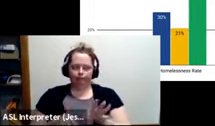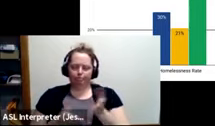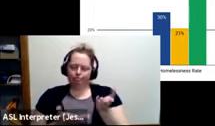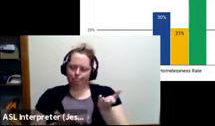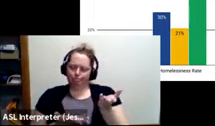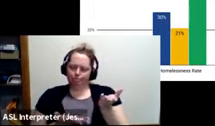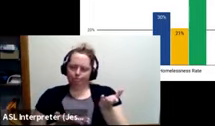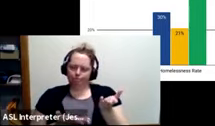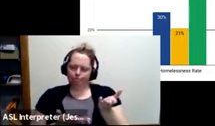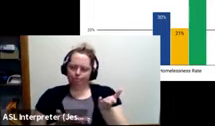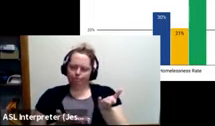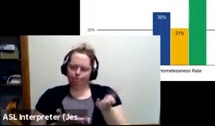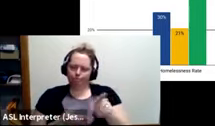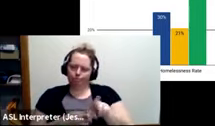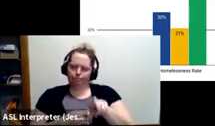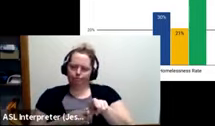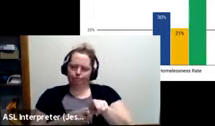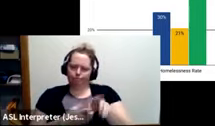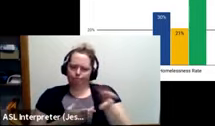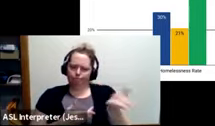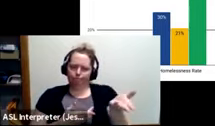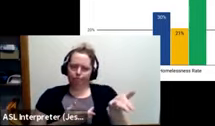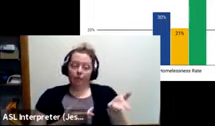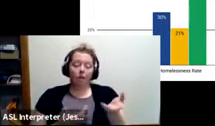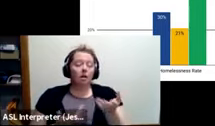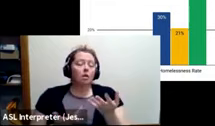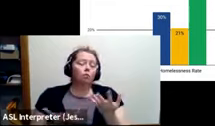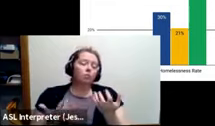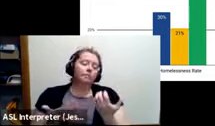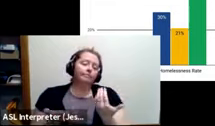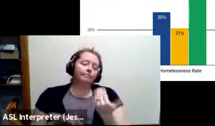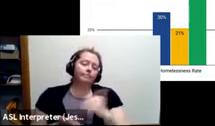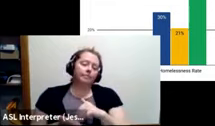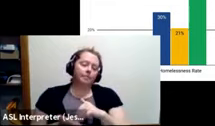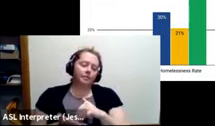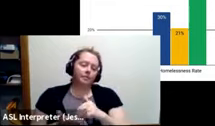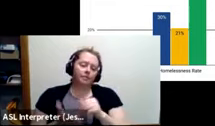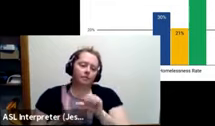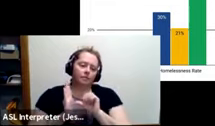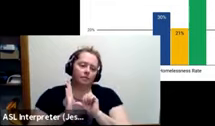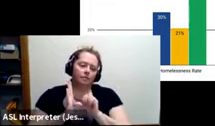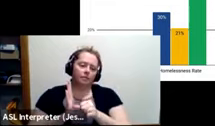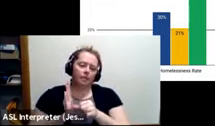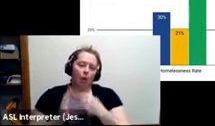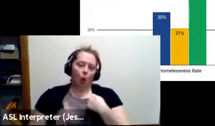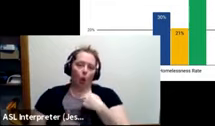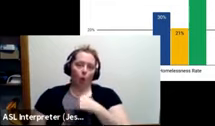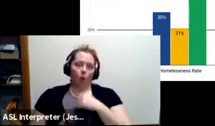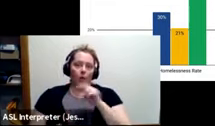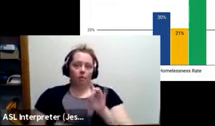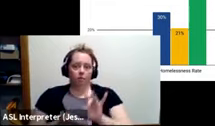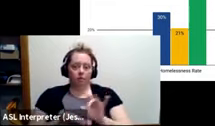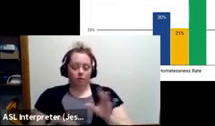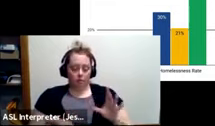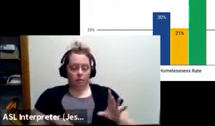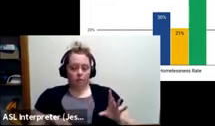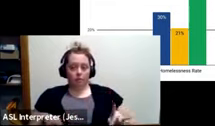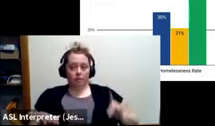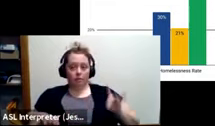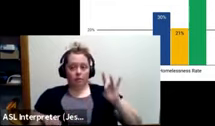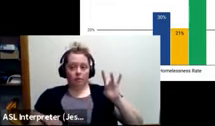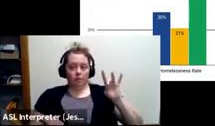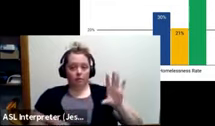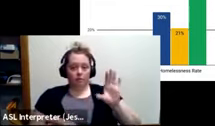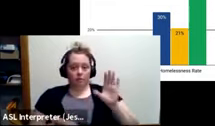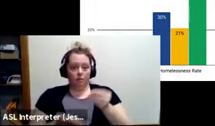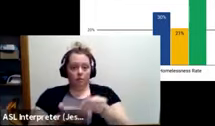I just want to make sure that we are also, again, pouring into what we have in Pittsburgh and making sure that